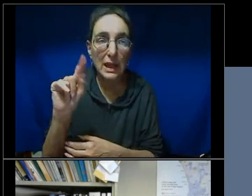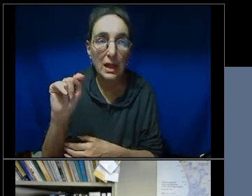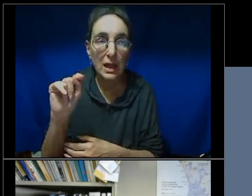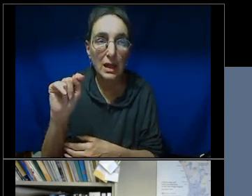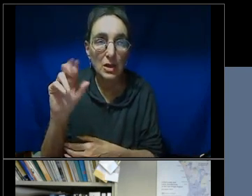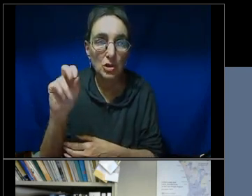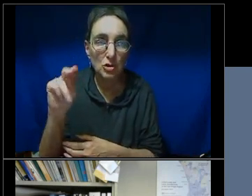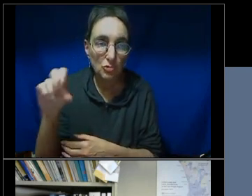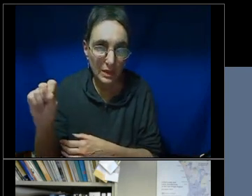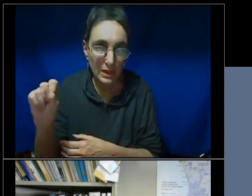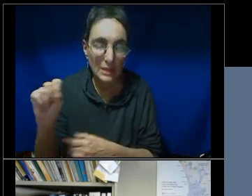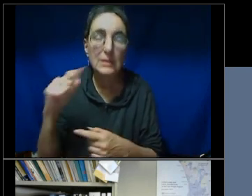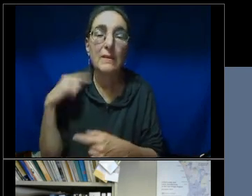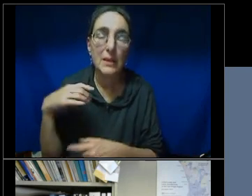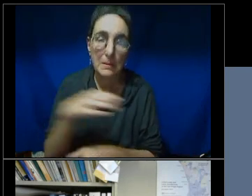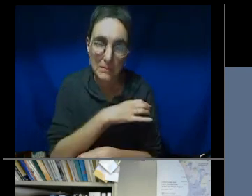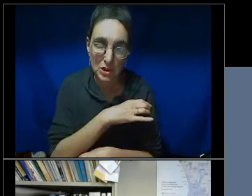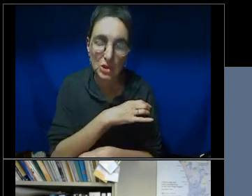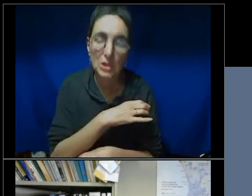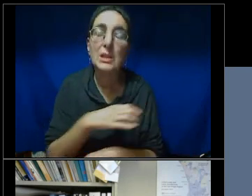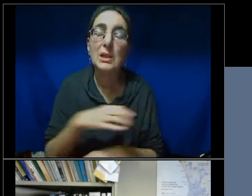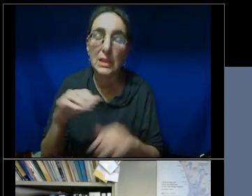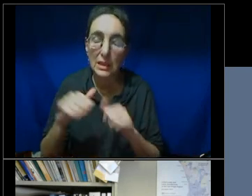State Transportation Agency,